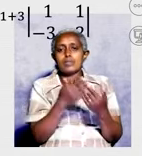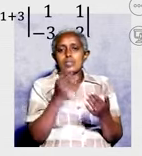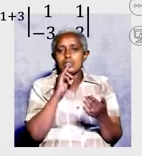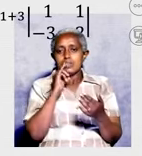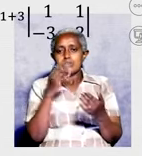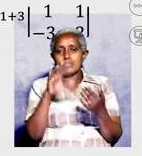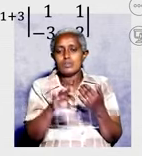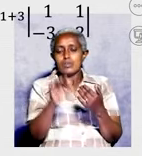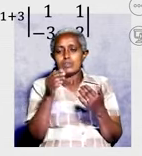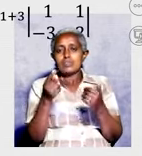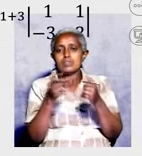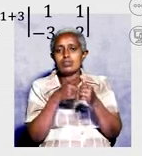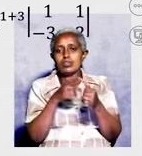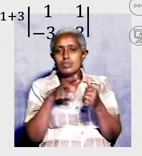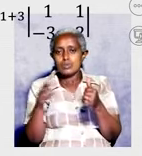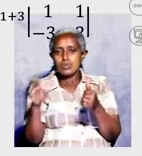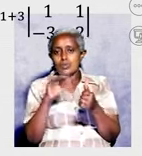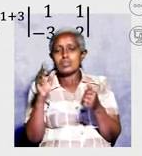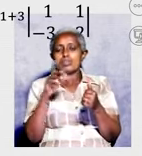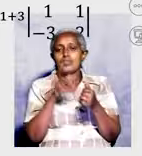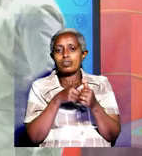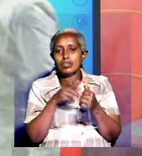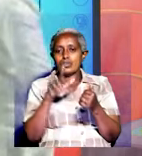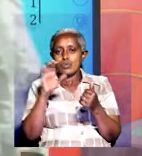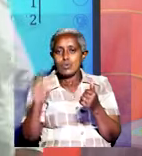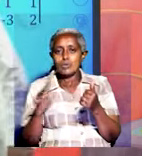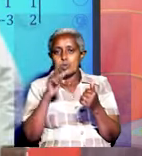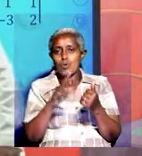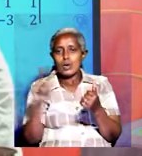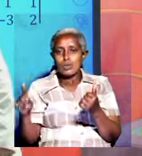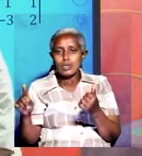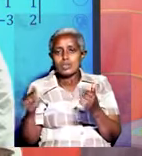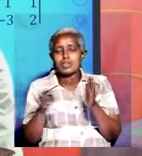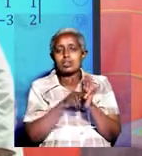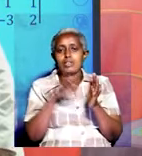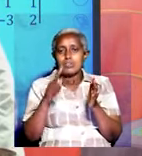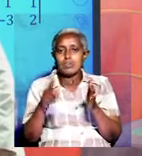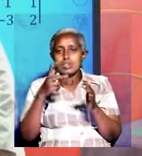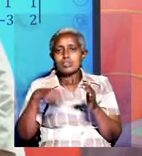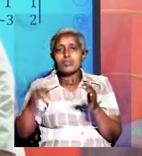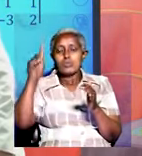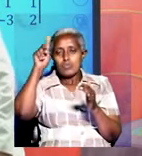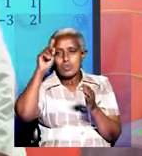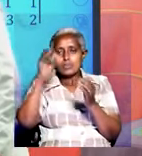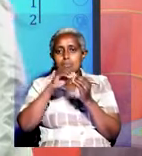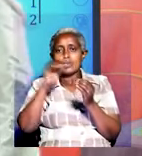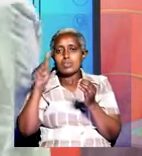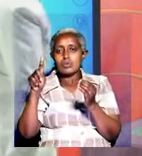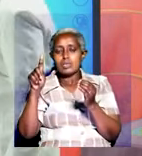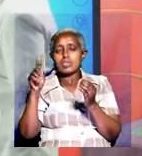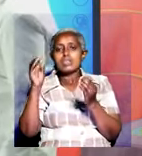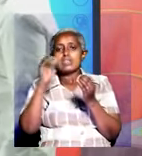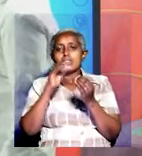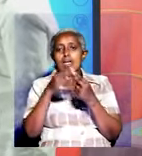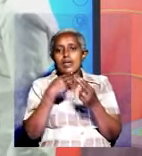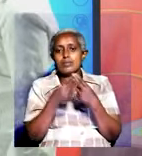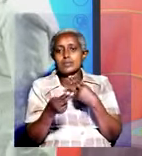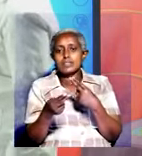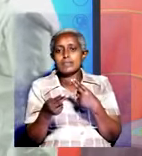this found in first row and first column, 1, 1. So negative 1, the power of 1 plus 1